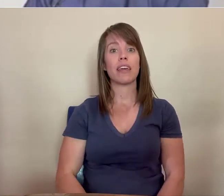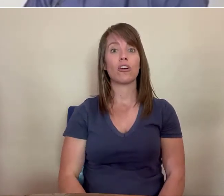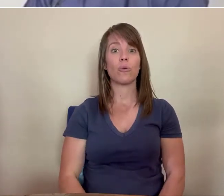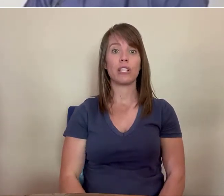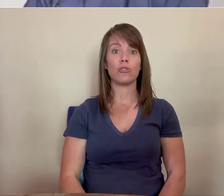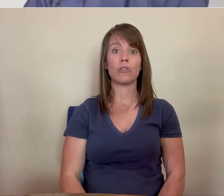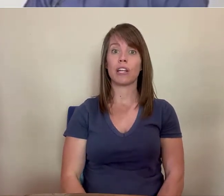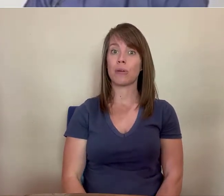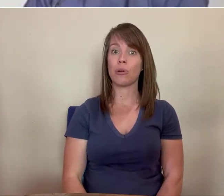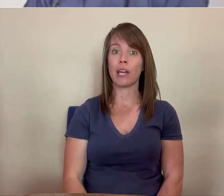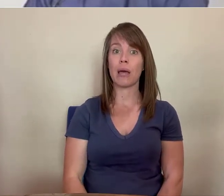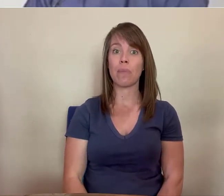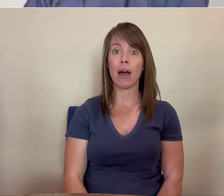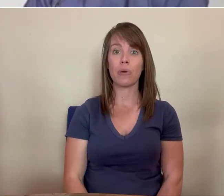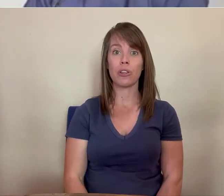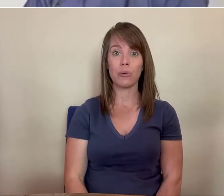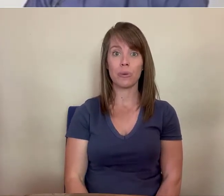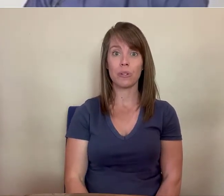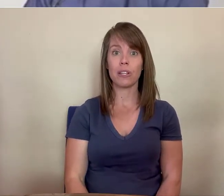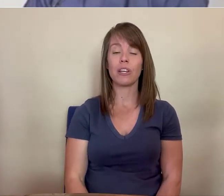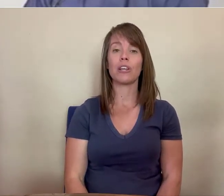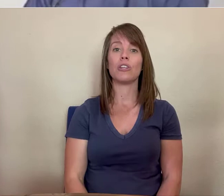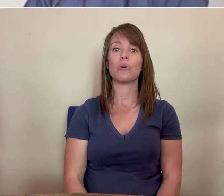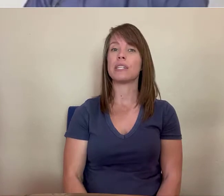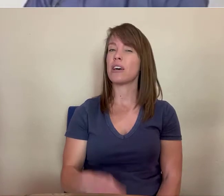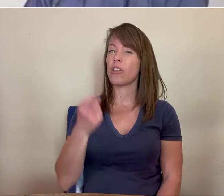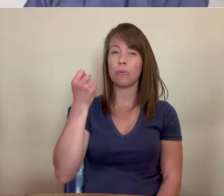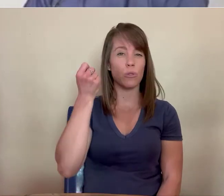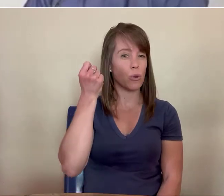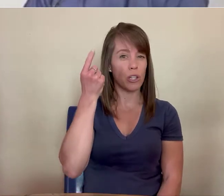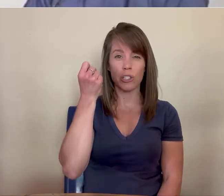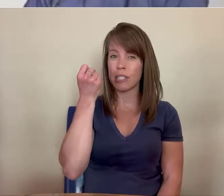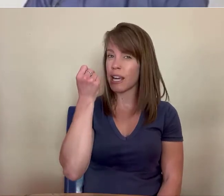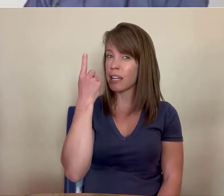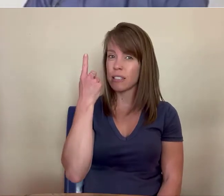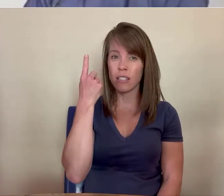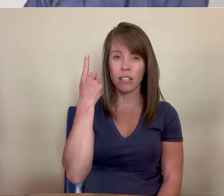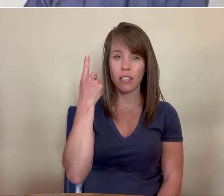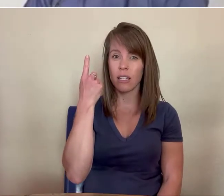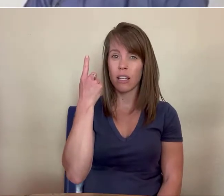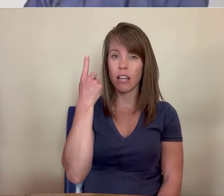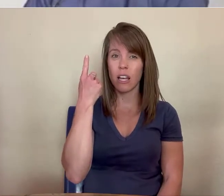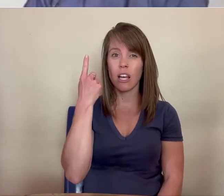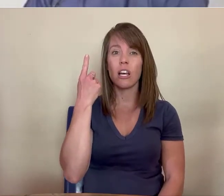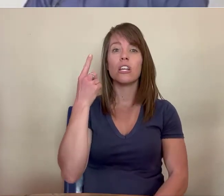Assuming that they are going to try to communicate back with you, you can tell them you don't understand,